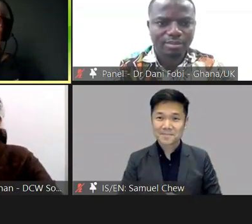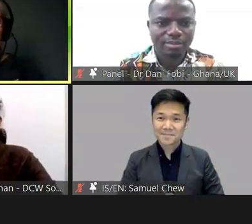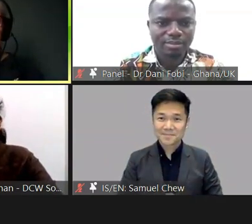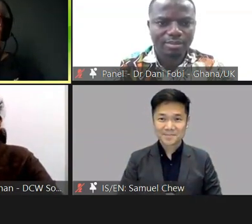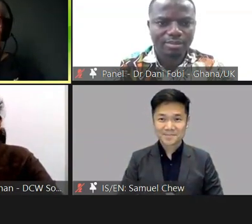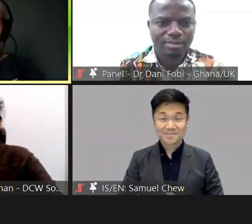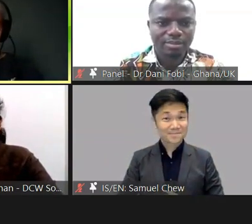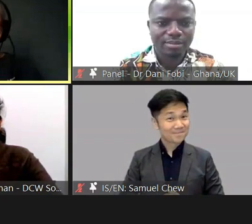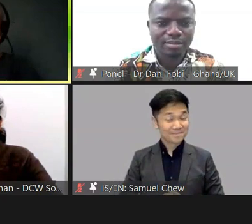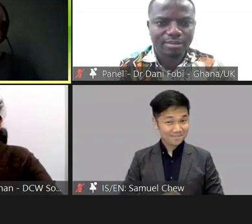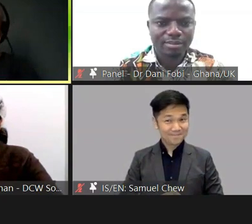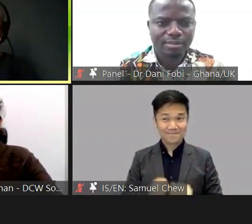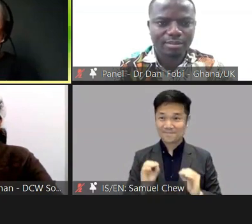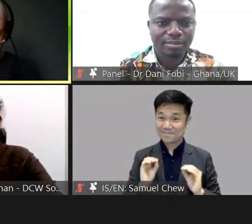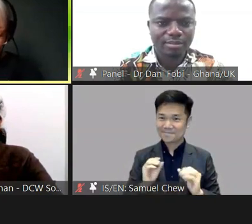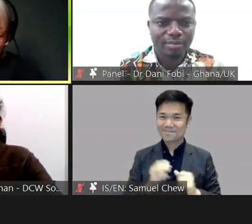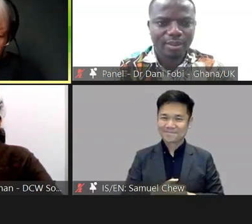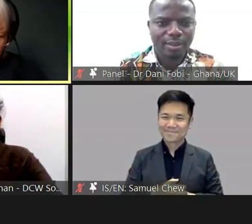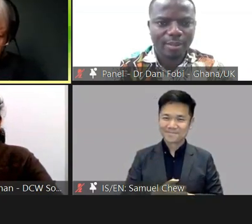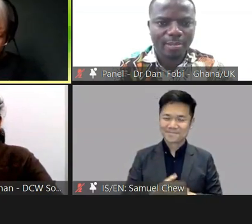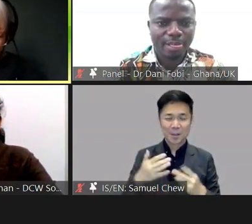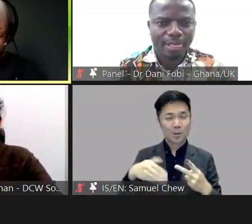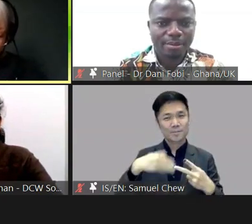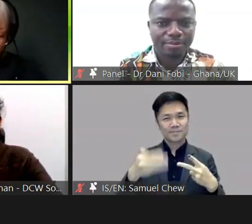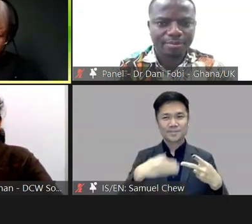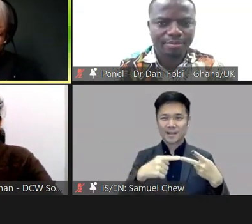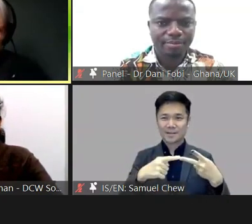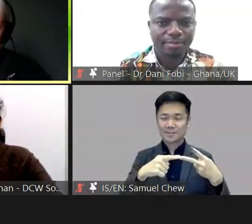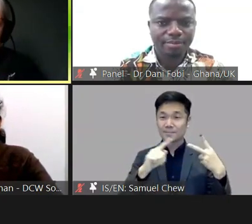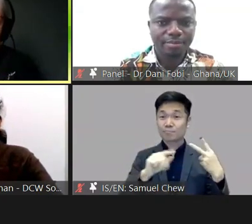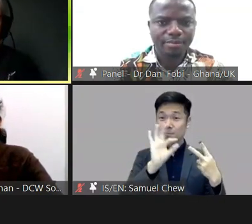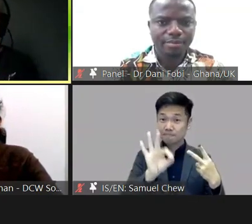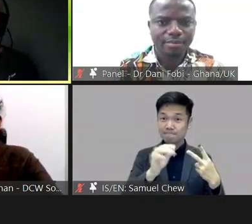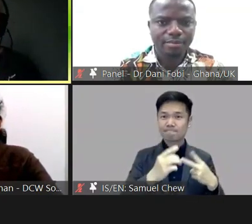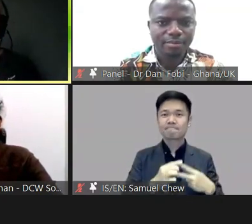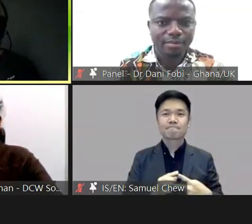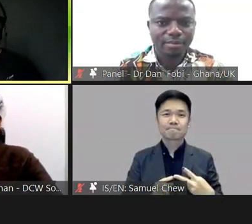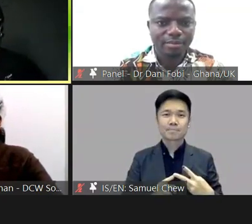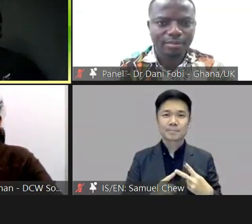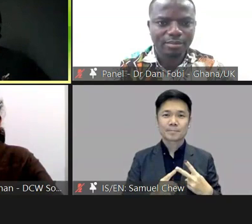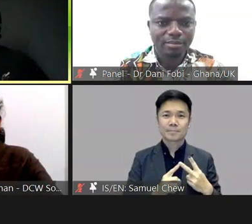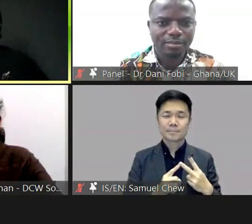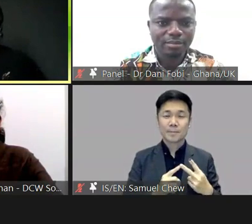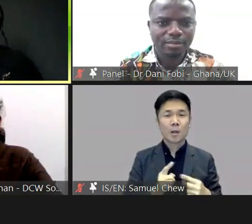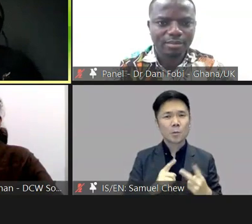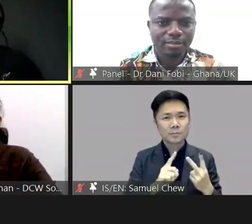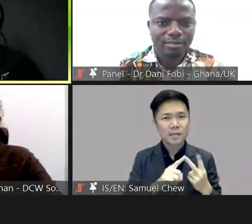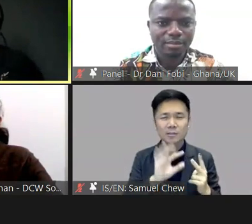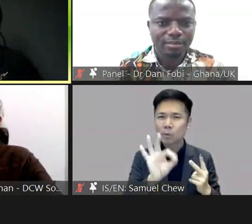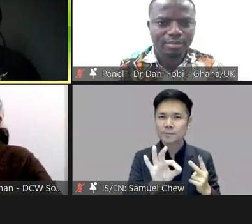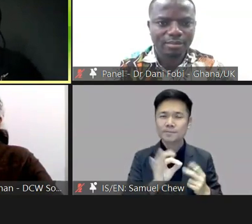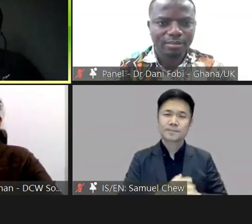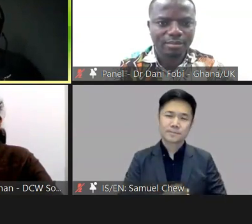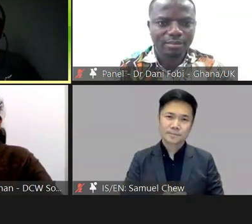Okay, I think we'll move on to our next question, which has come up, which is about